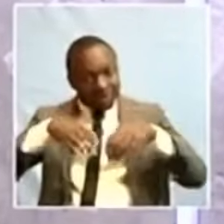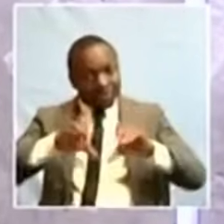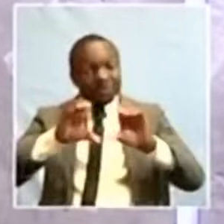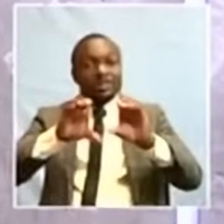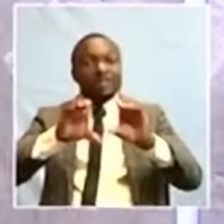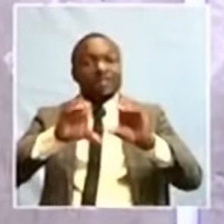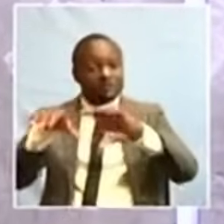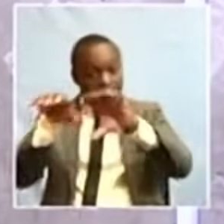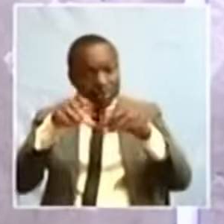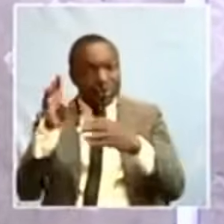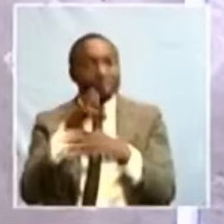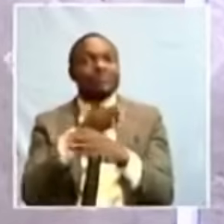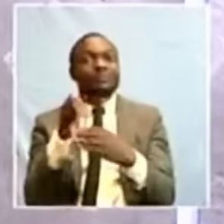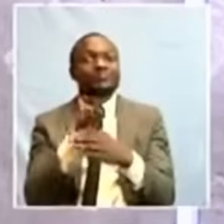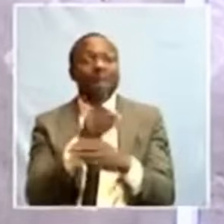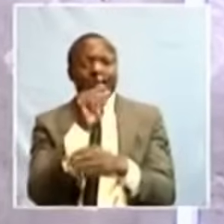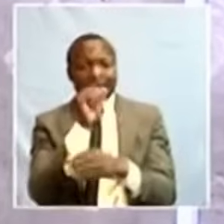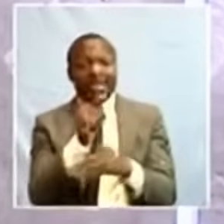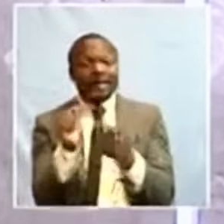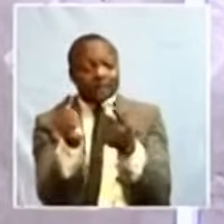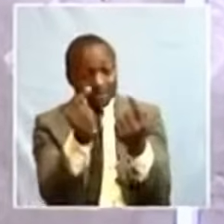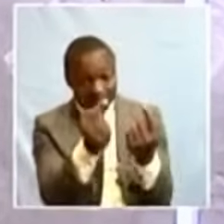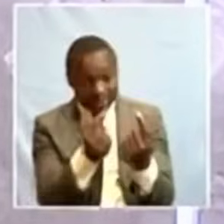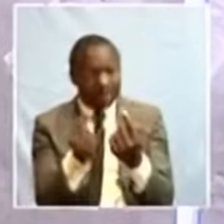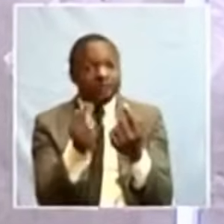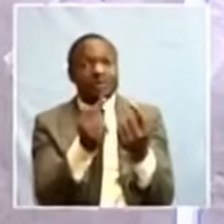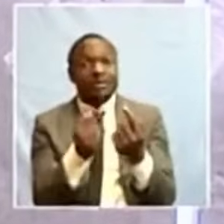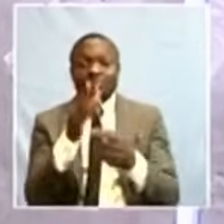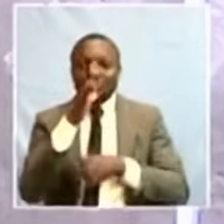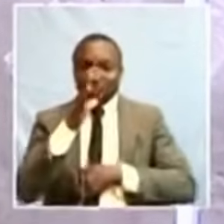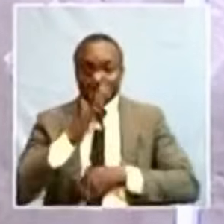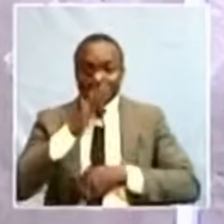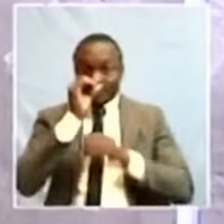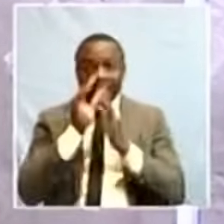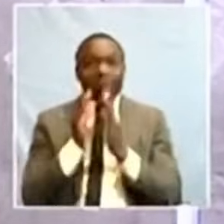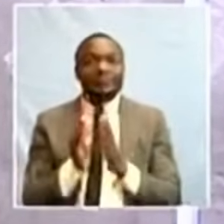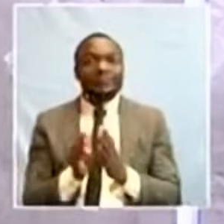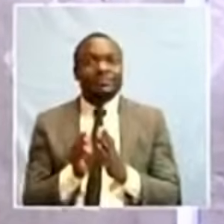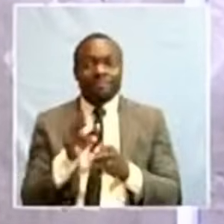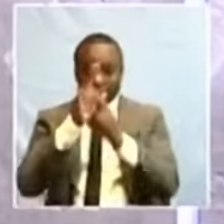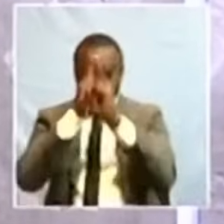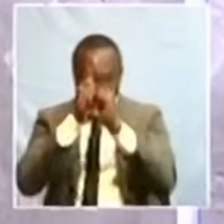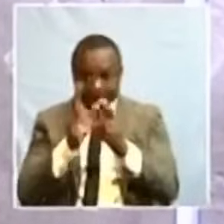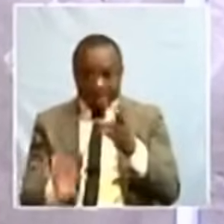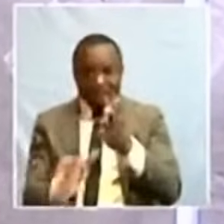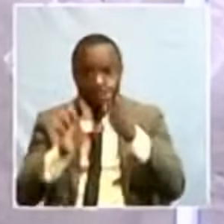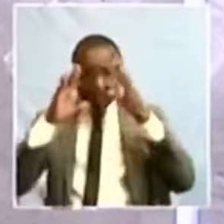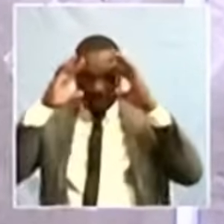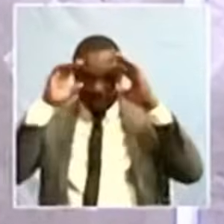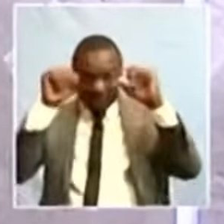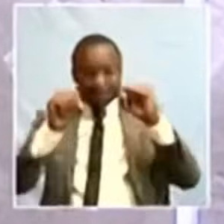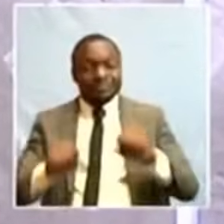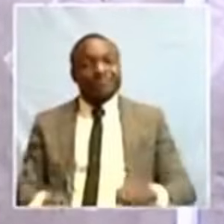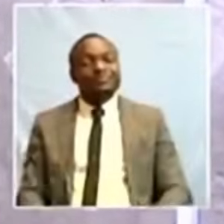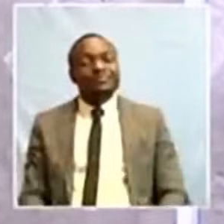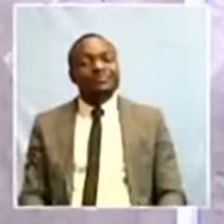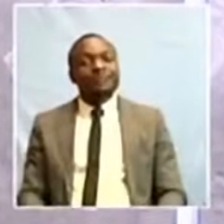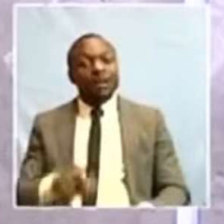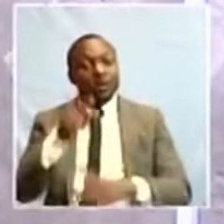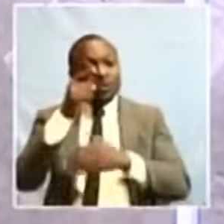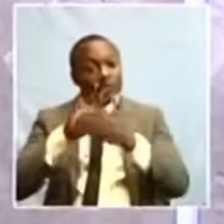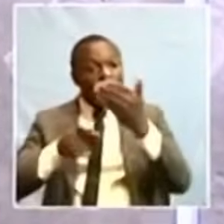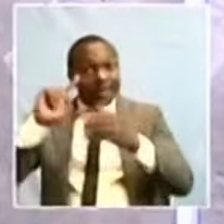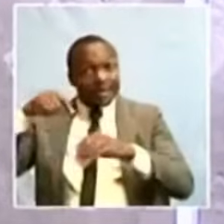portfolios. That being the case, Madam Speaker, I honor the Vice President. What